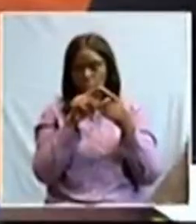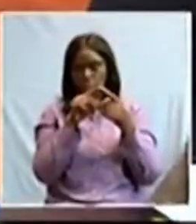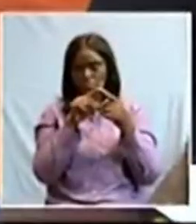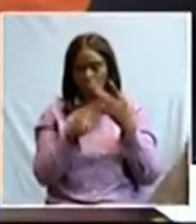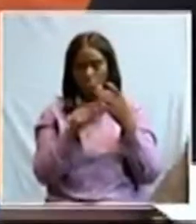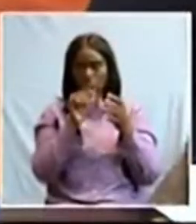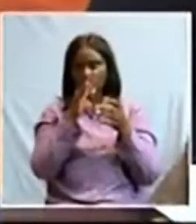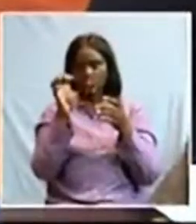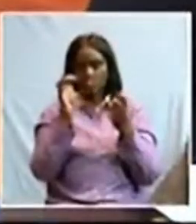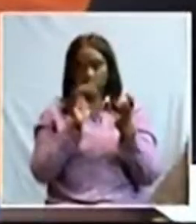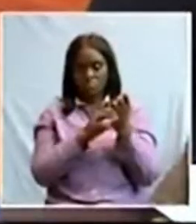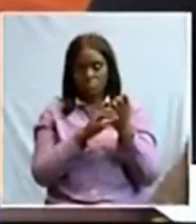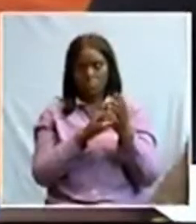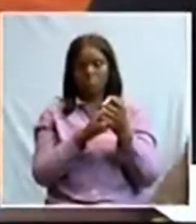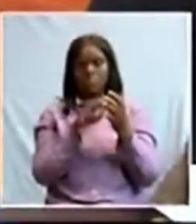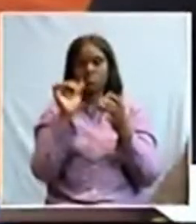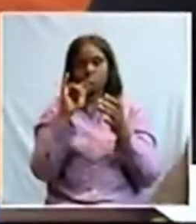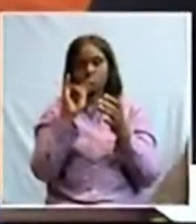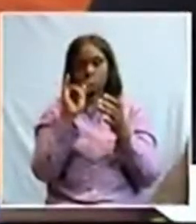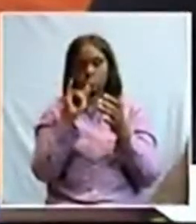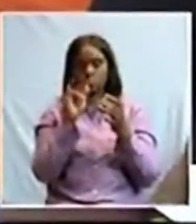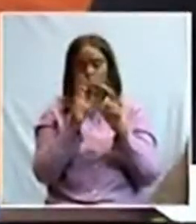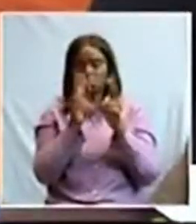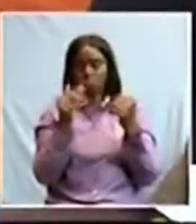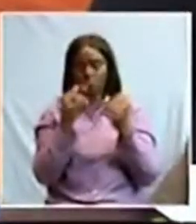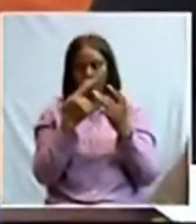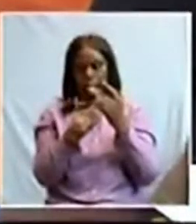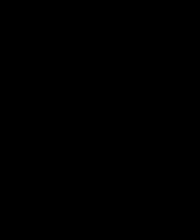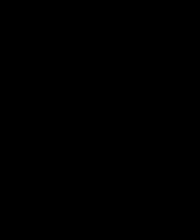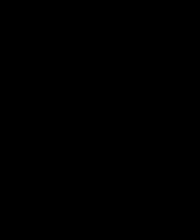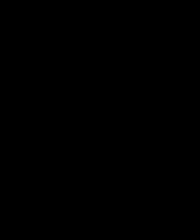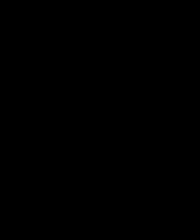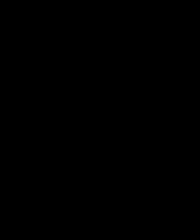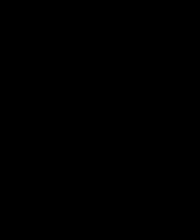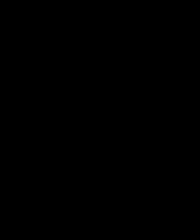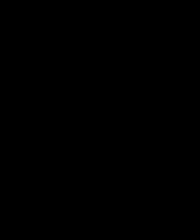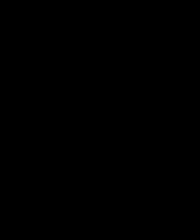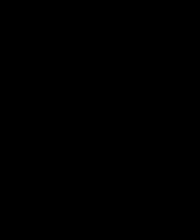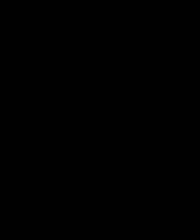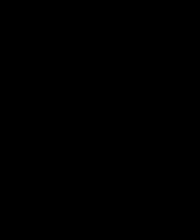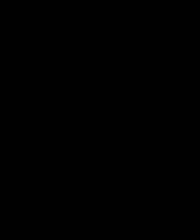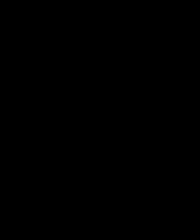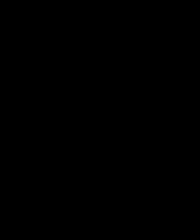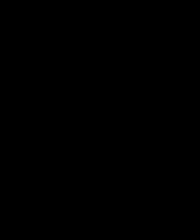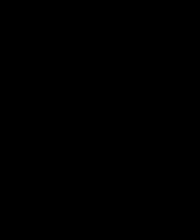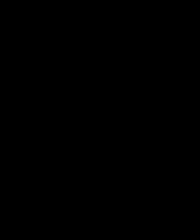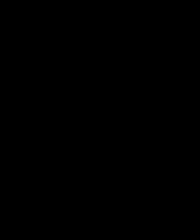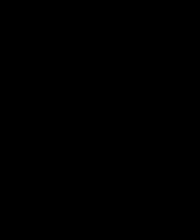phase. 400,000. Yes. So that is why BOQ,